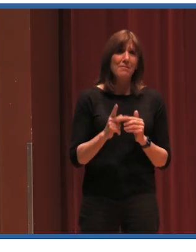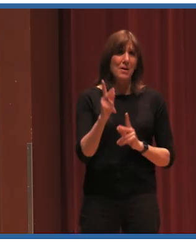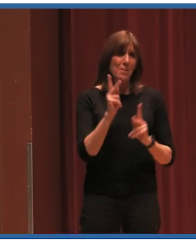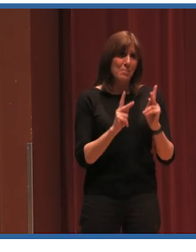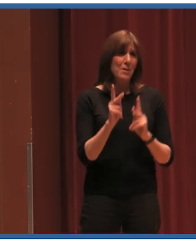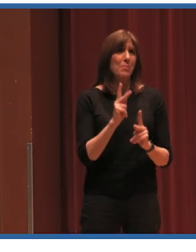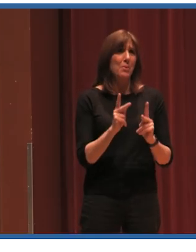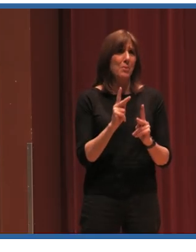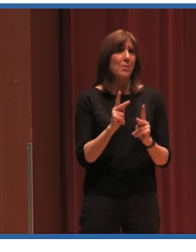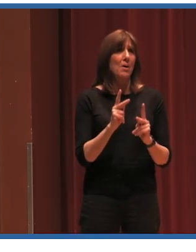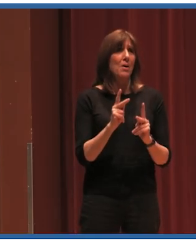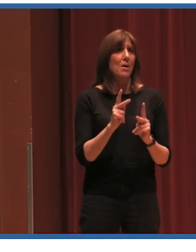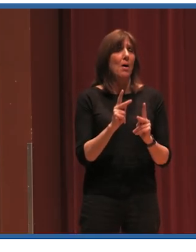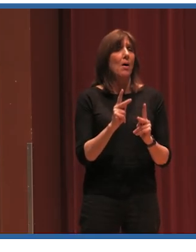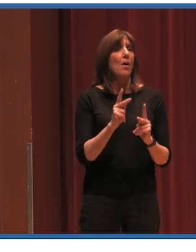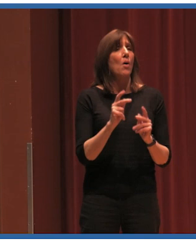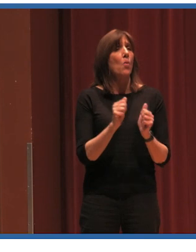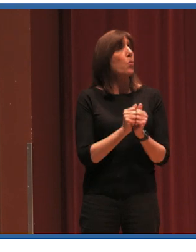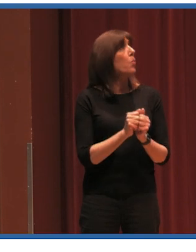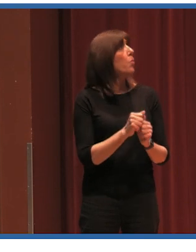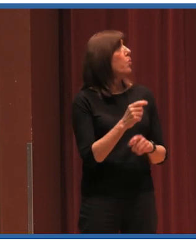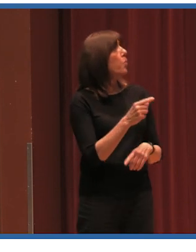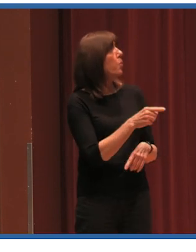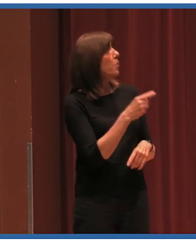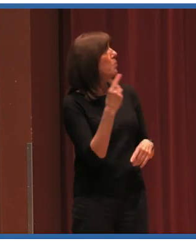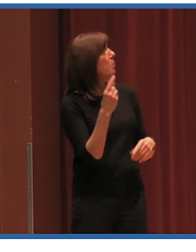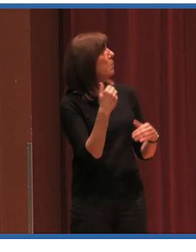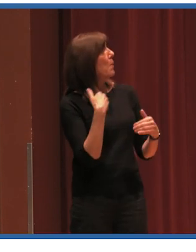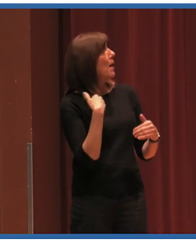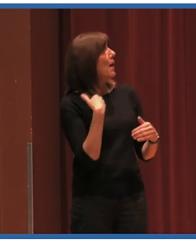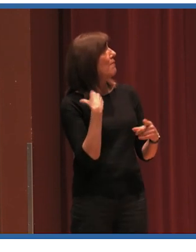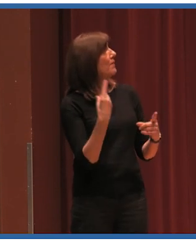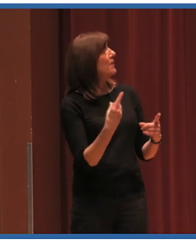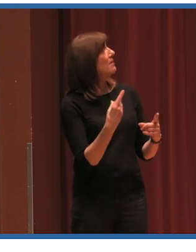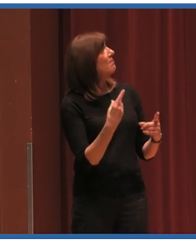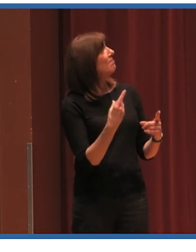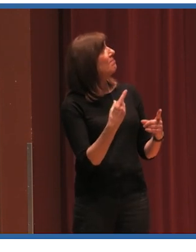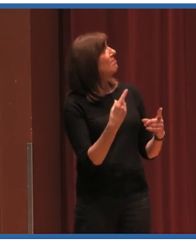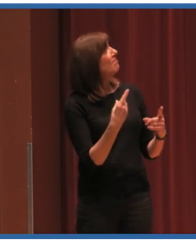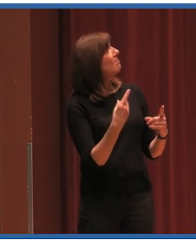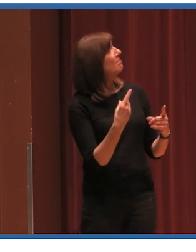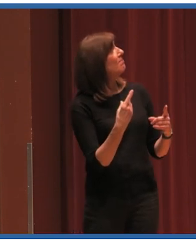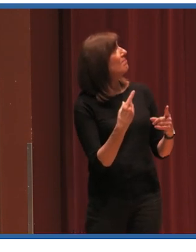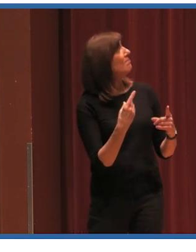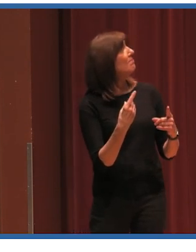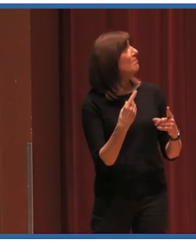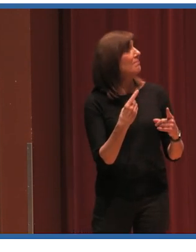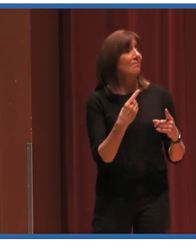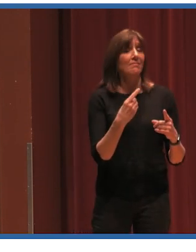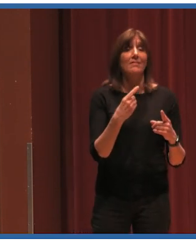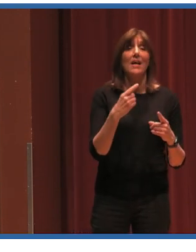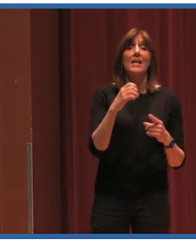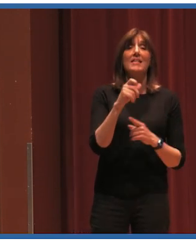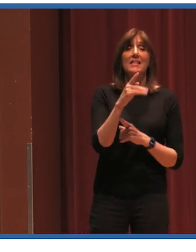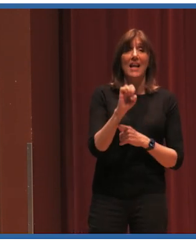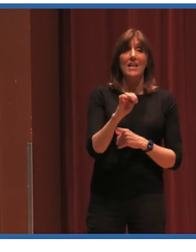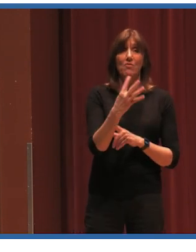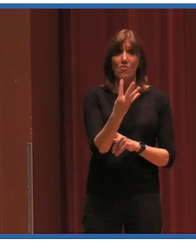or ethnicity, are being diagnosed at a late stage. We see this is one where Asian Pacific Islander and